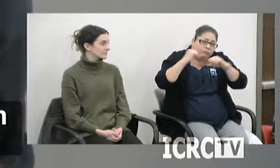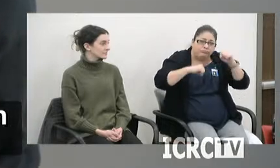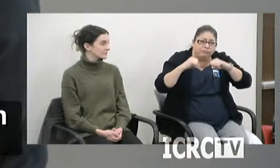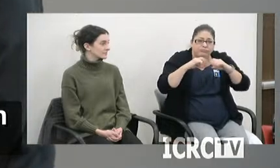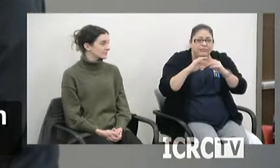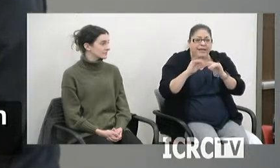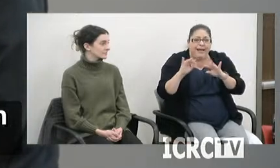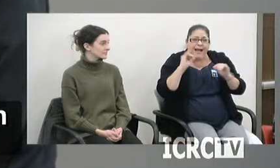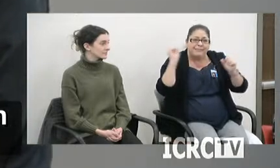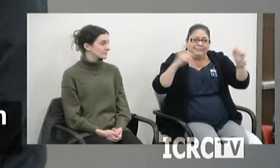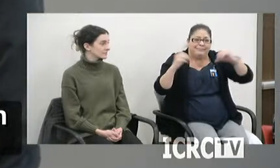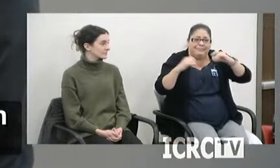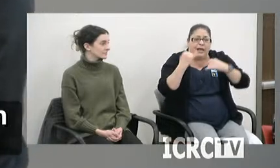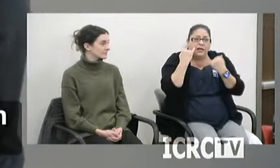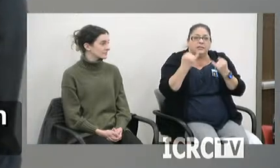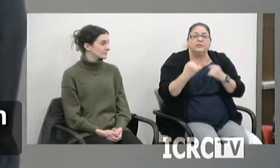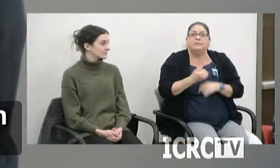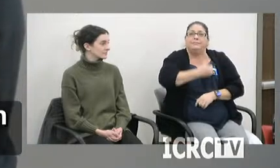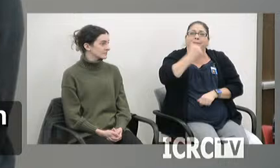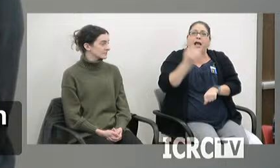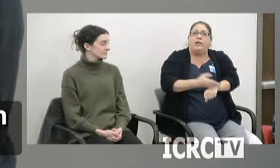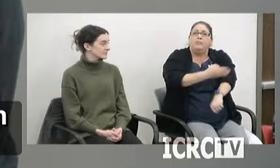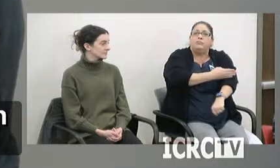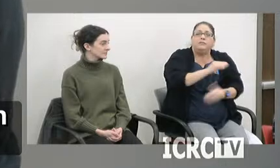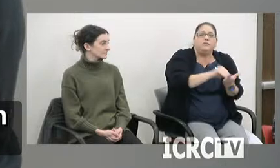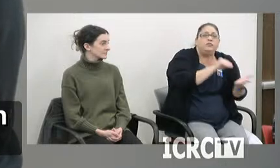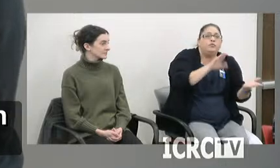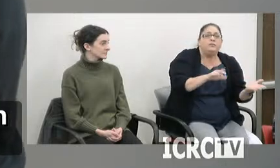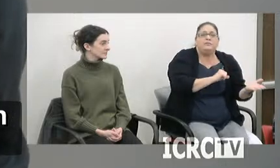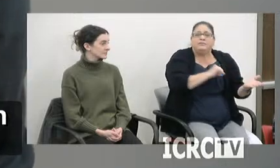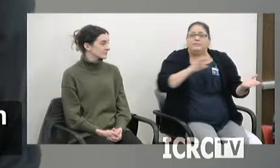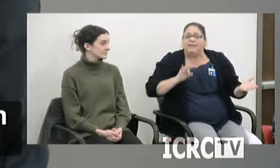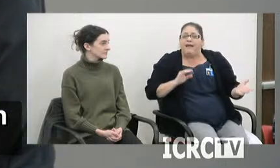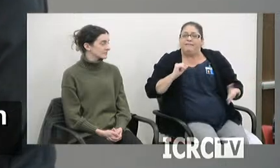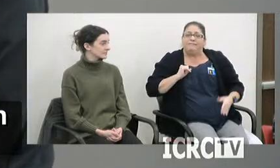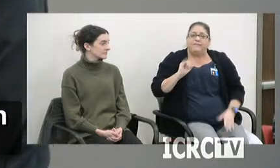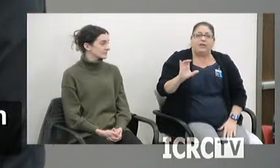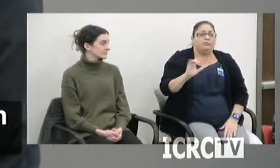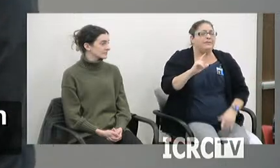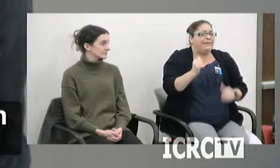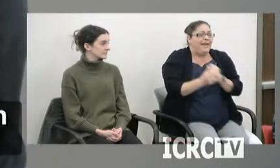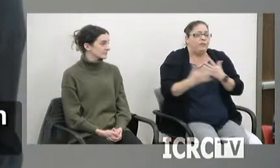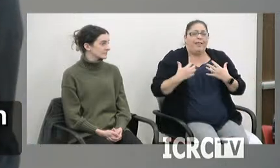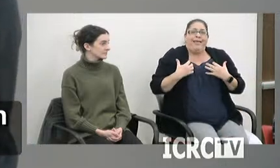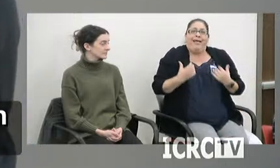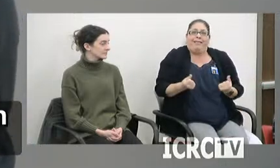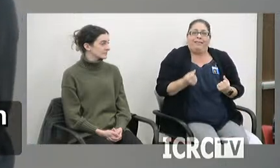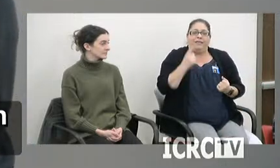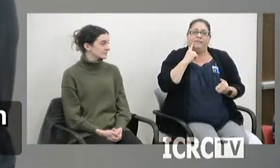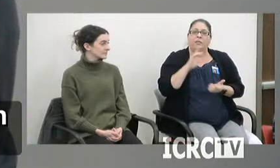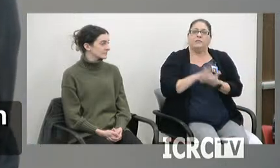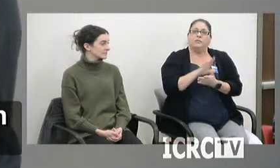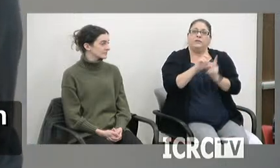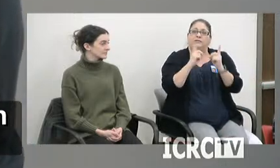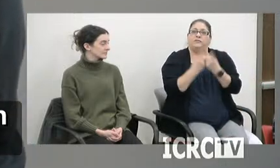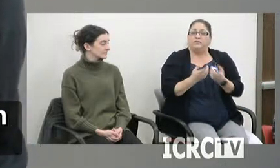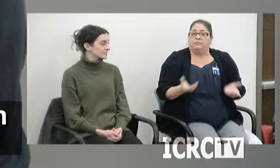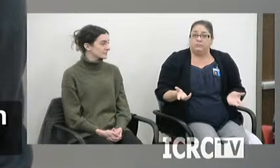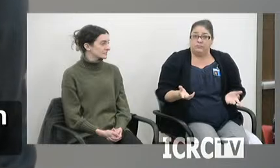community, our students, our teachers, our staff, and the health of Milford school